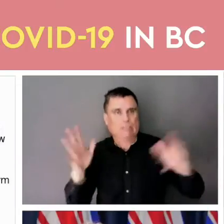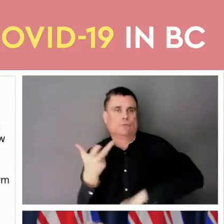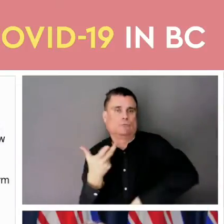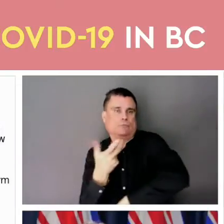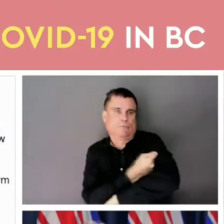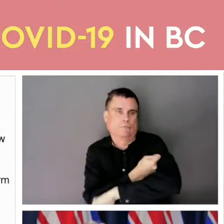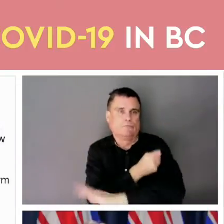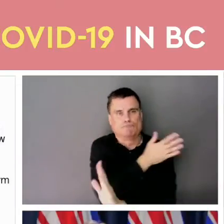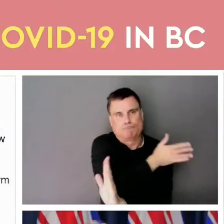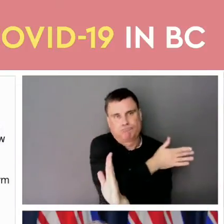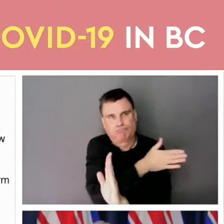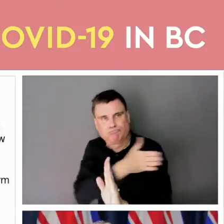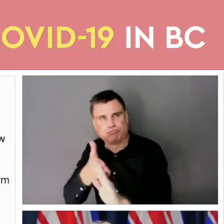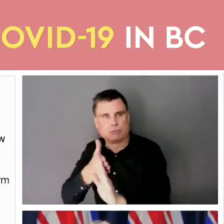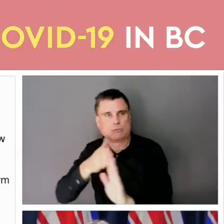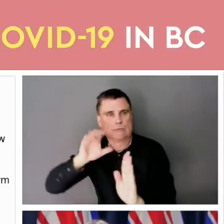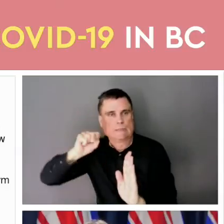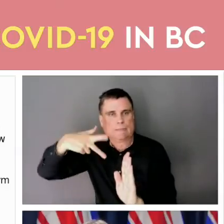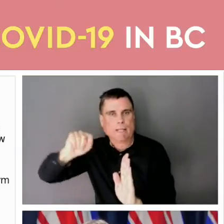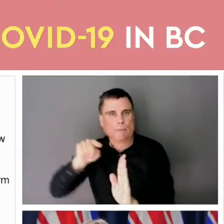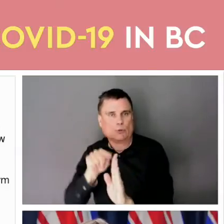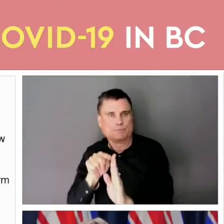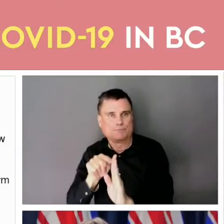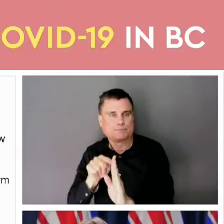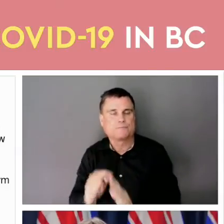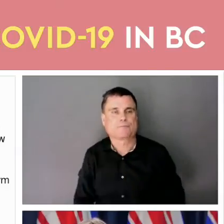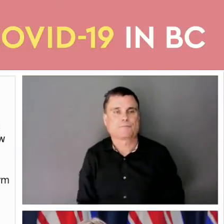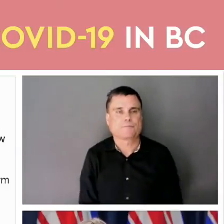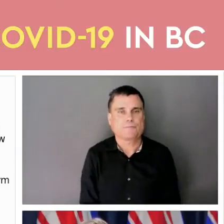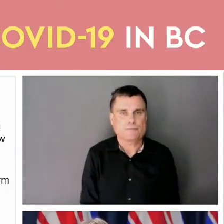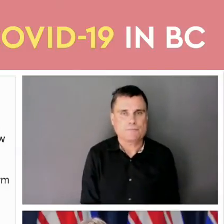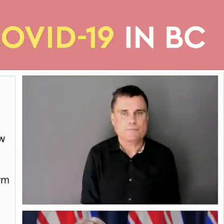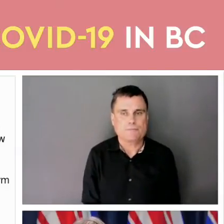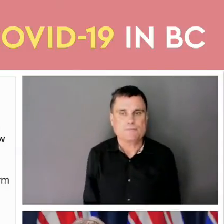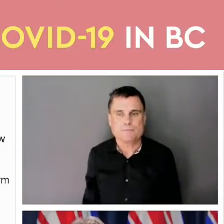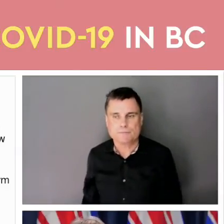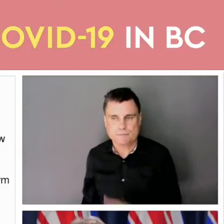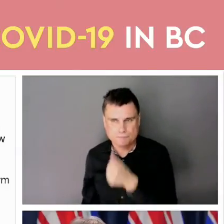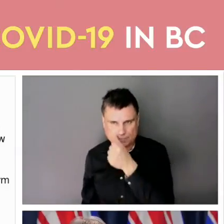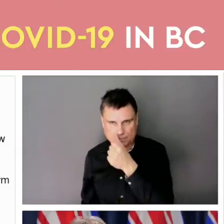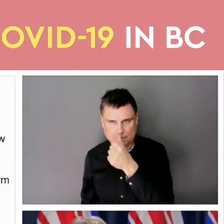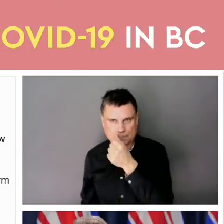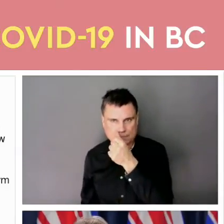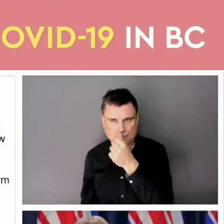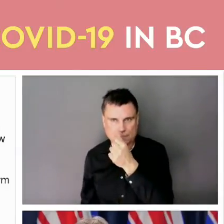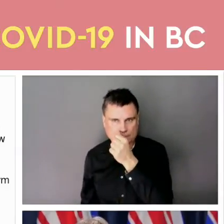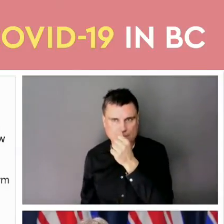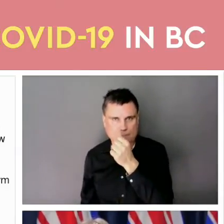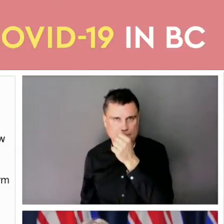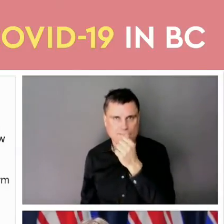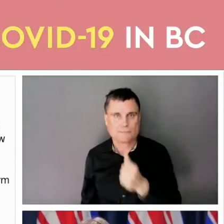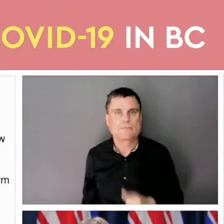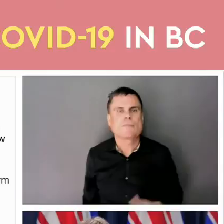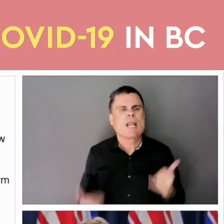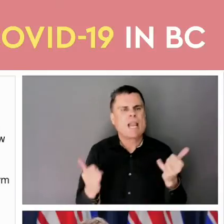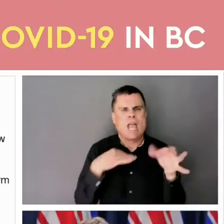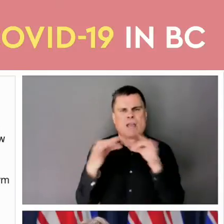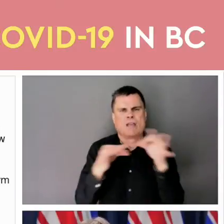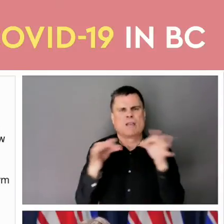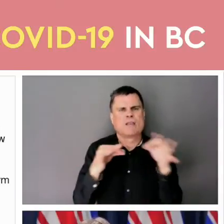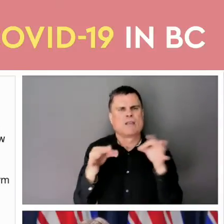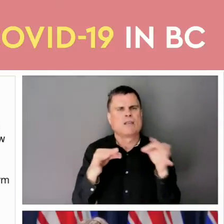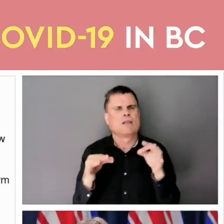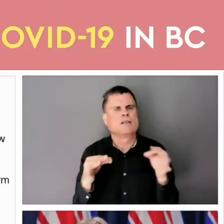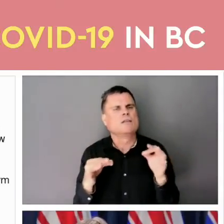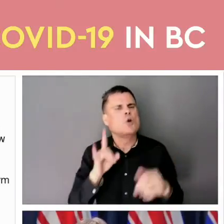immunization. So there are some now logistical issues that I just want to go over that just describe some of the